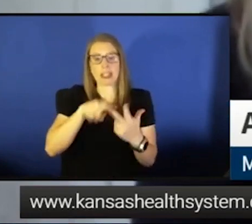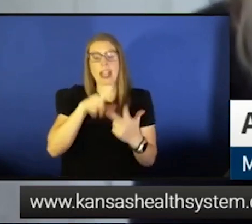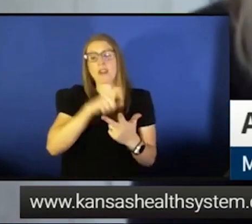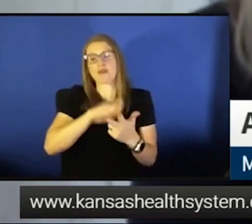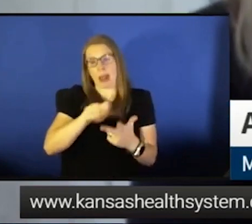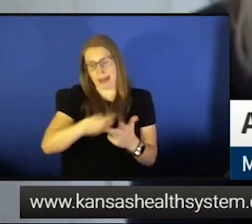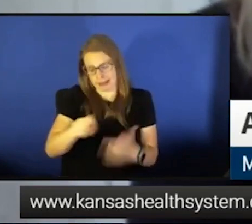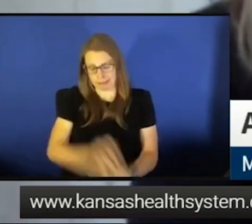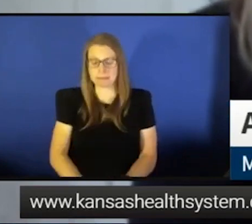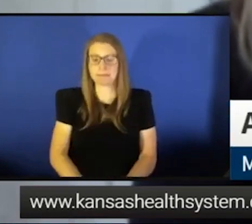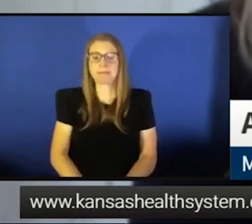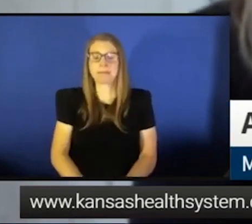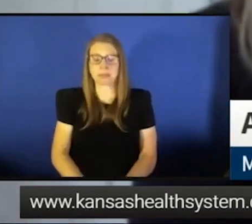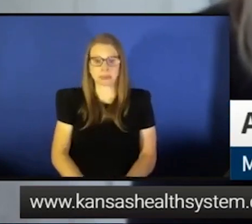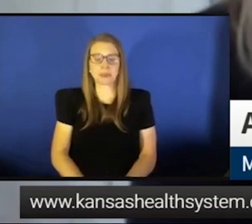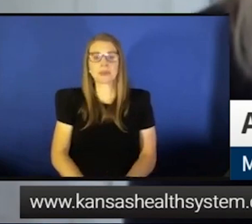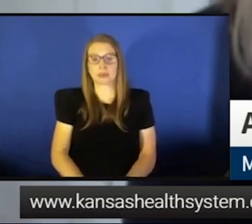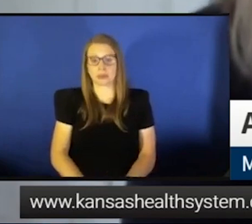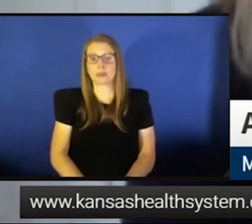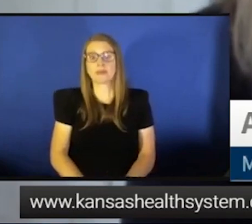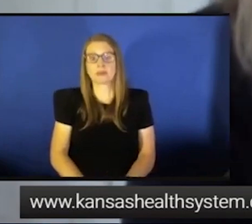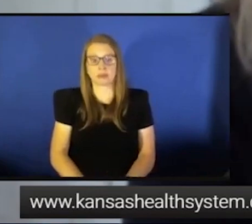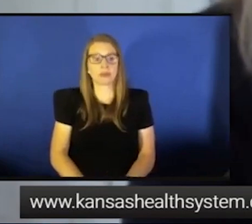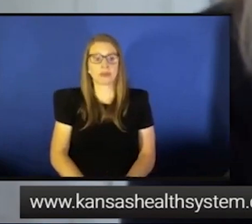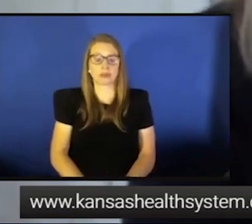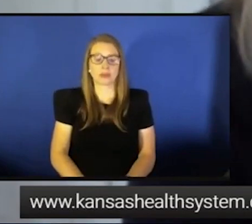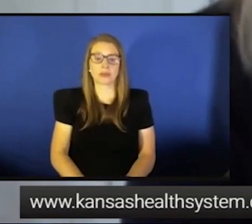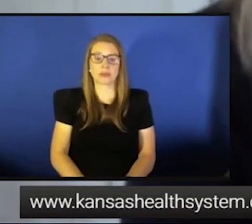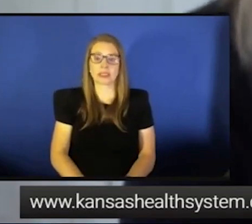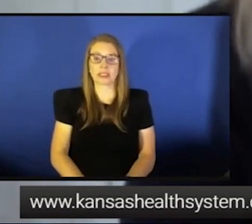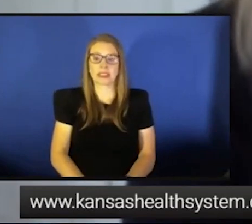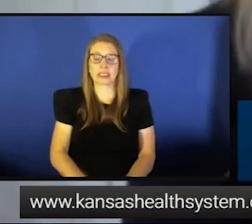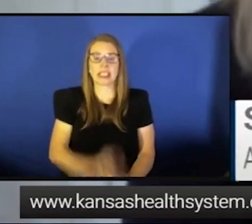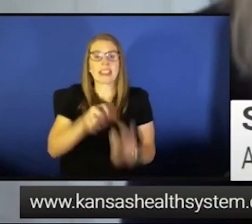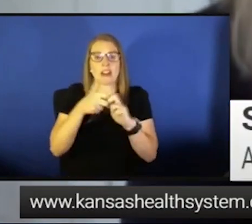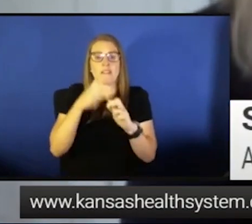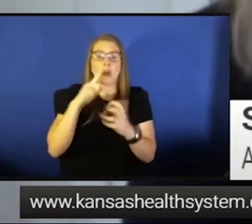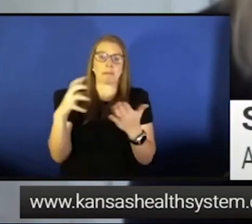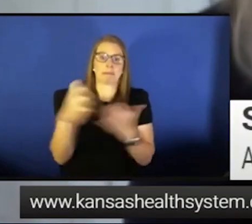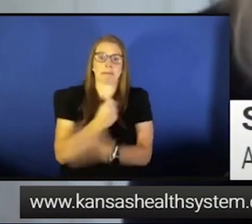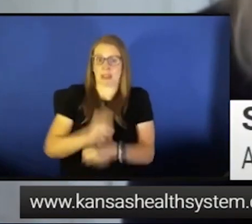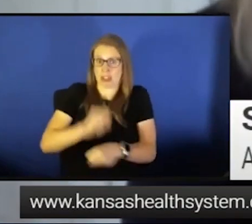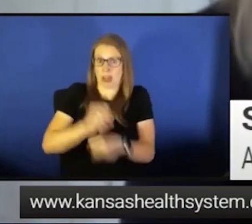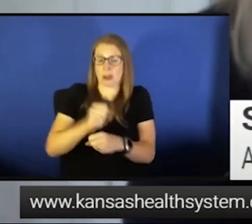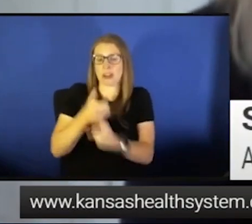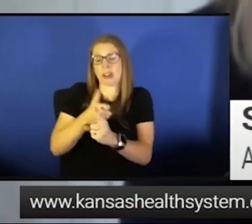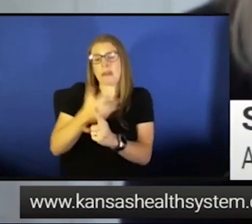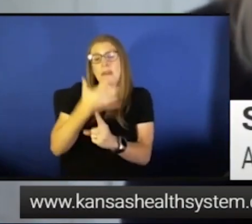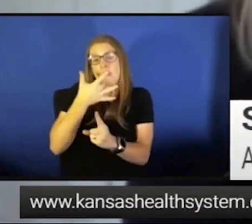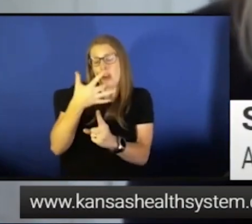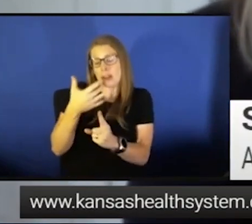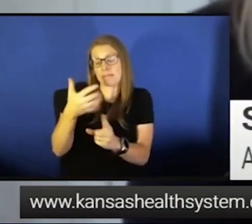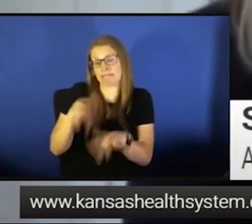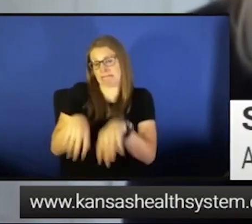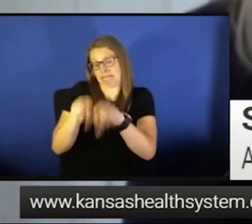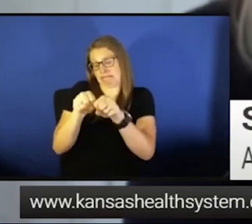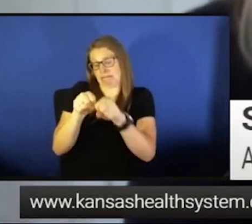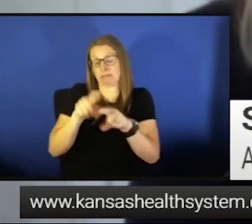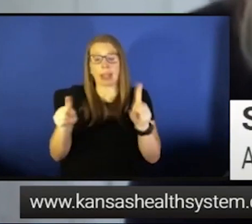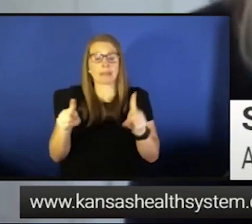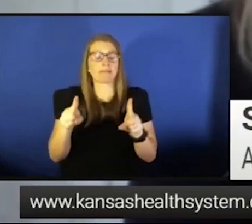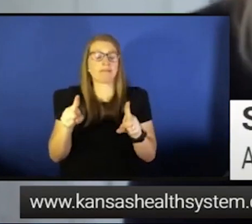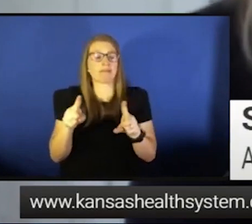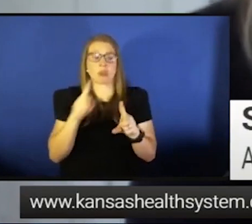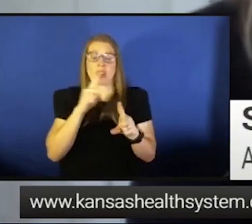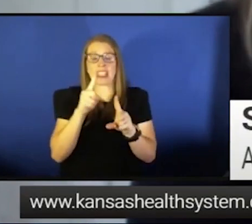So that makes it difficult to have a job that she might choose to have. But